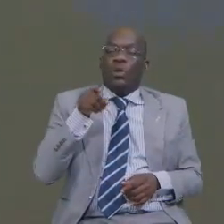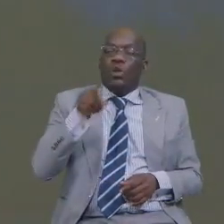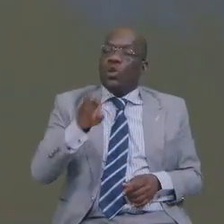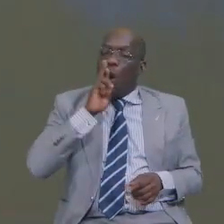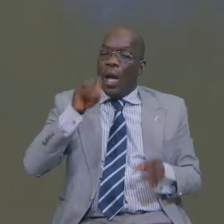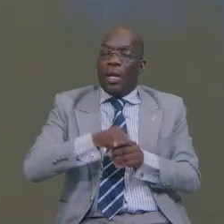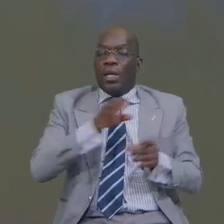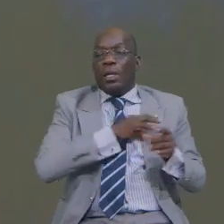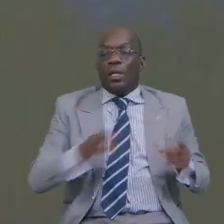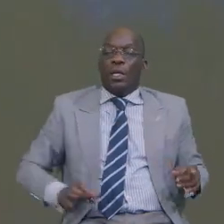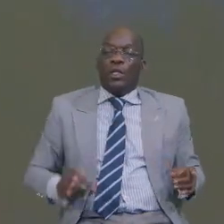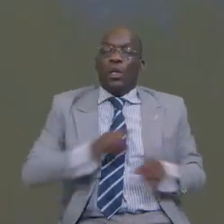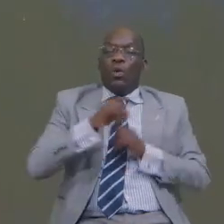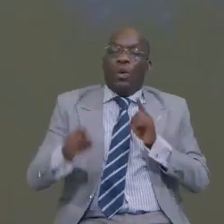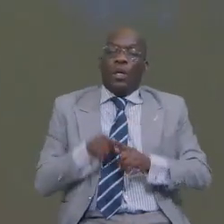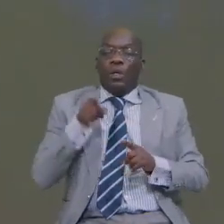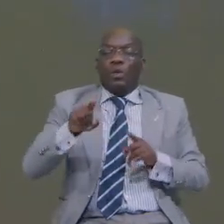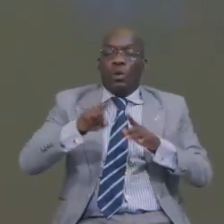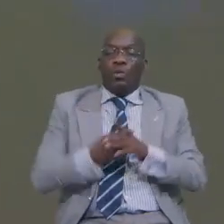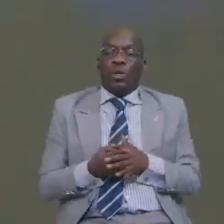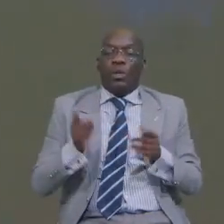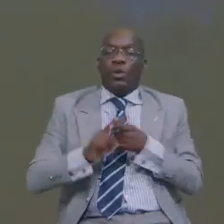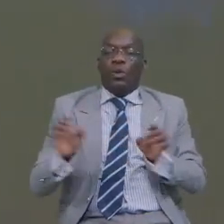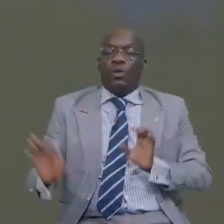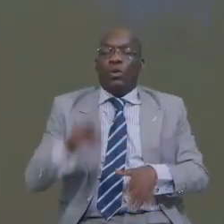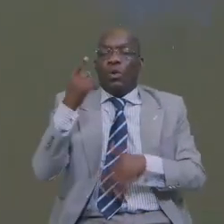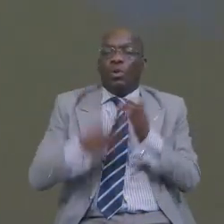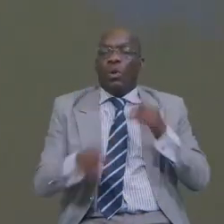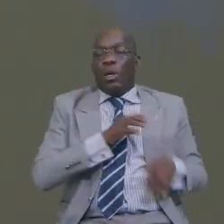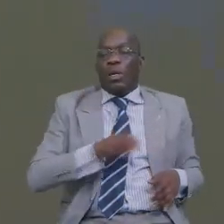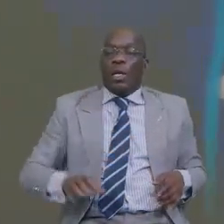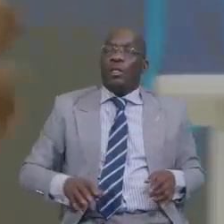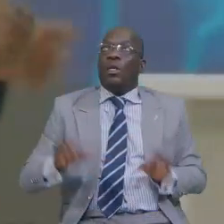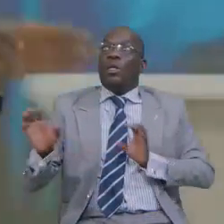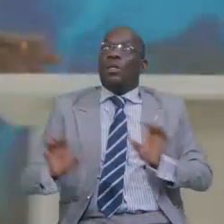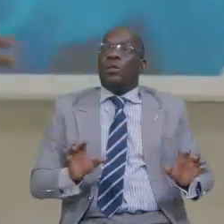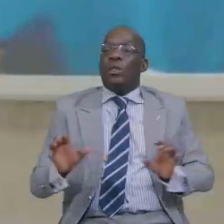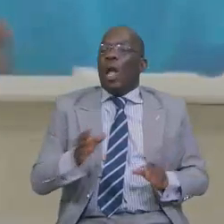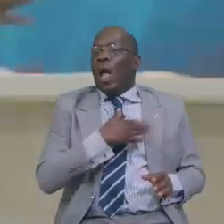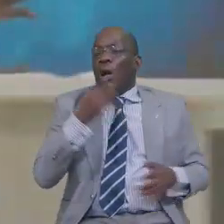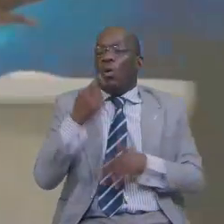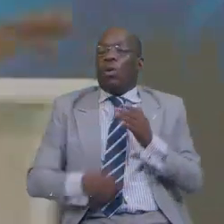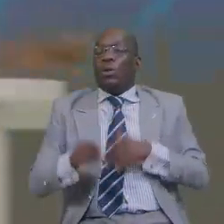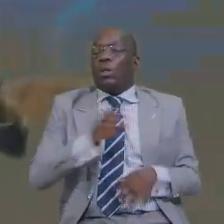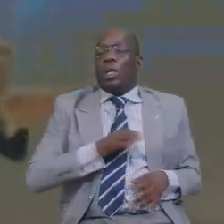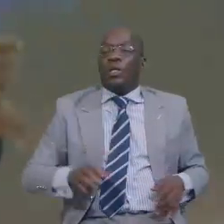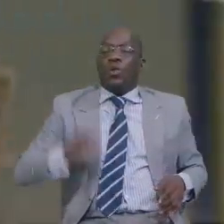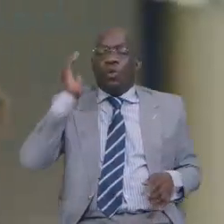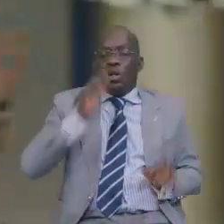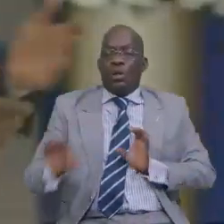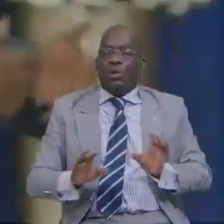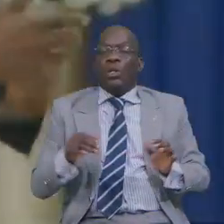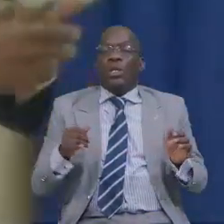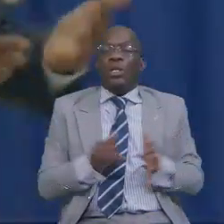begin to do what Christ did and what Christ would have been doing now, it may take your time. It happens